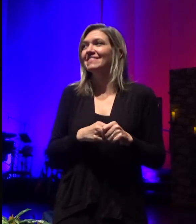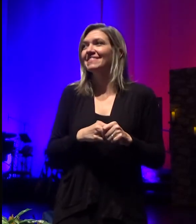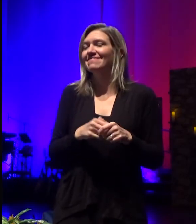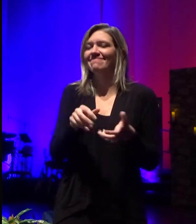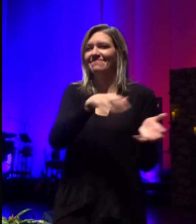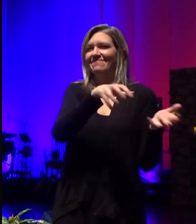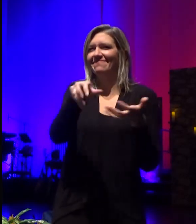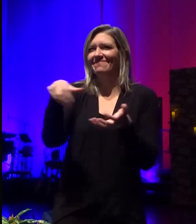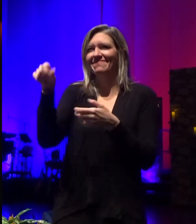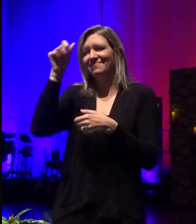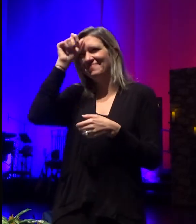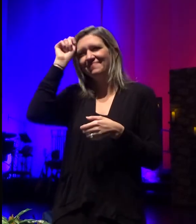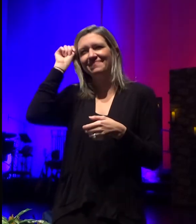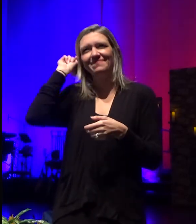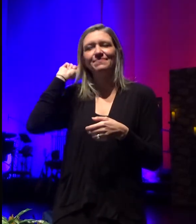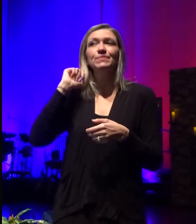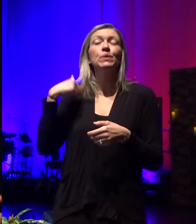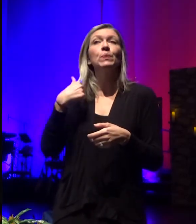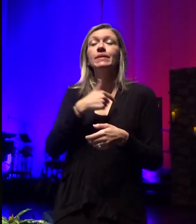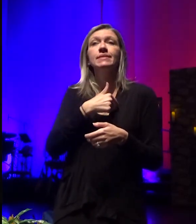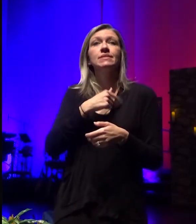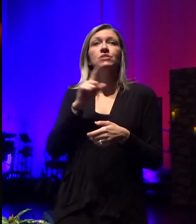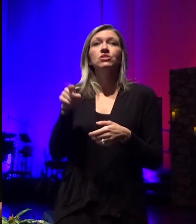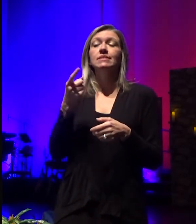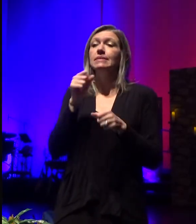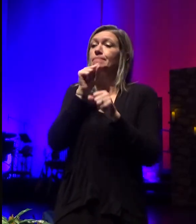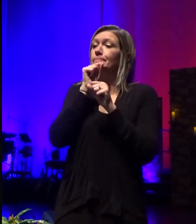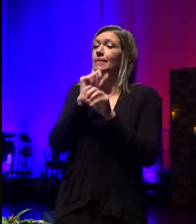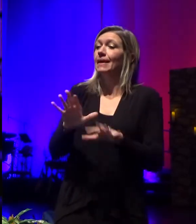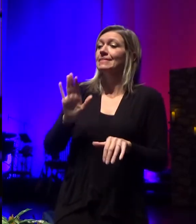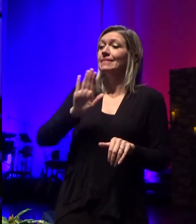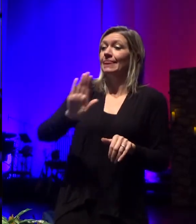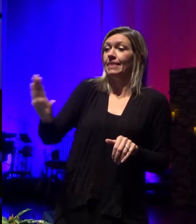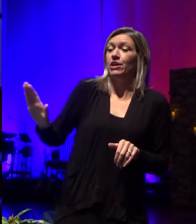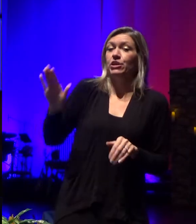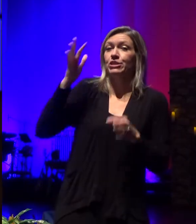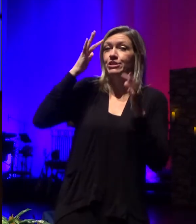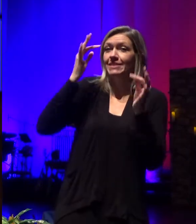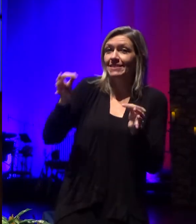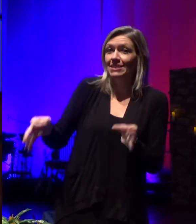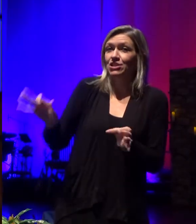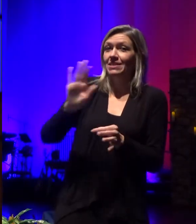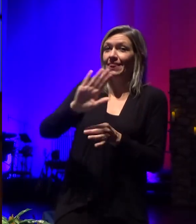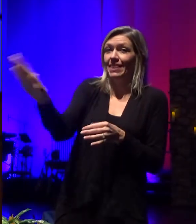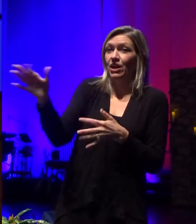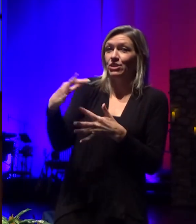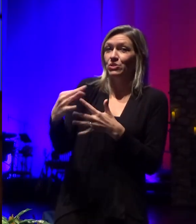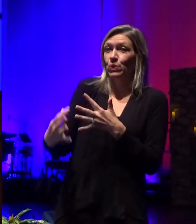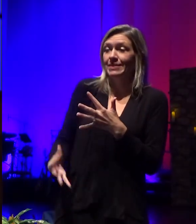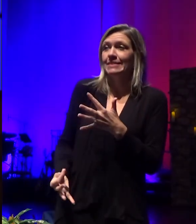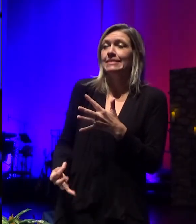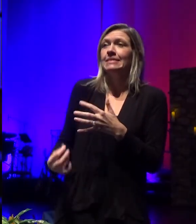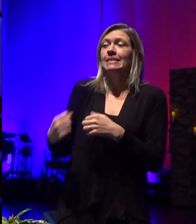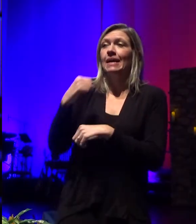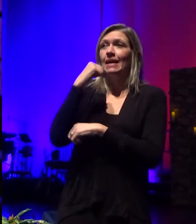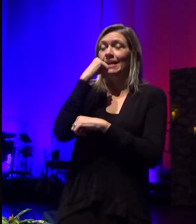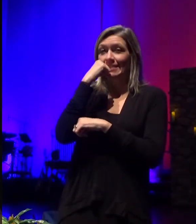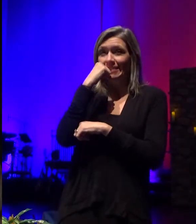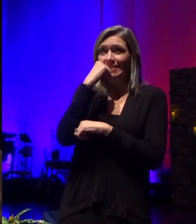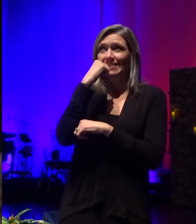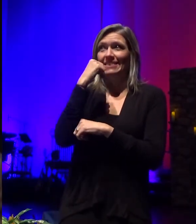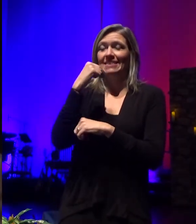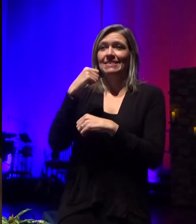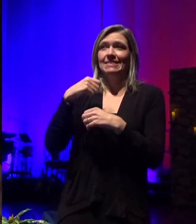And we just bless all their decisions and choices, biting our tongue a lot. My